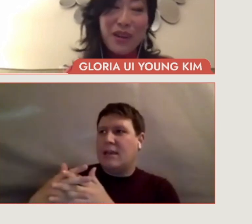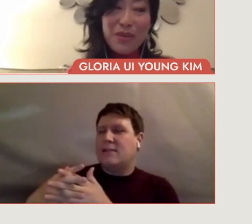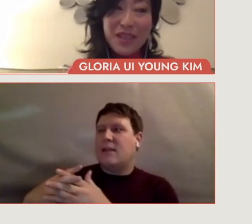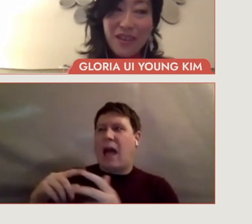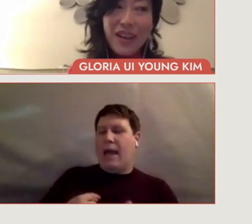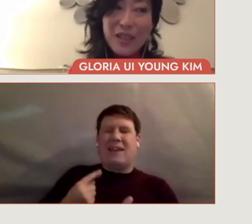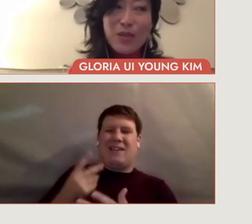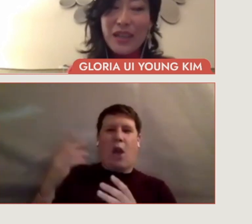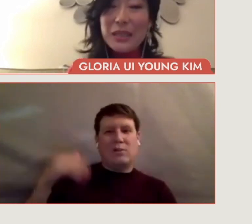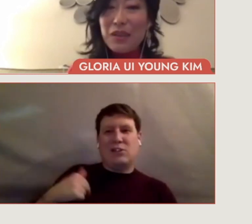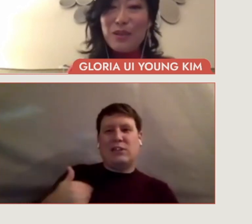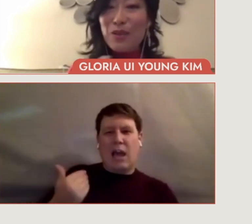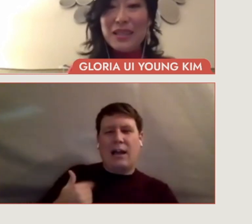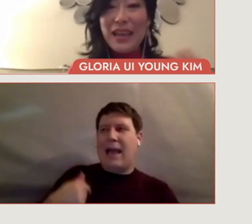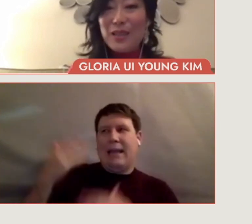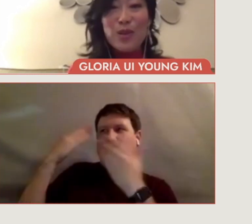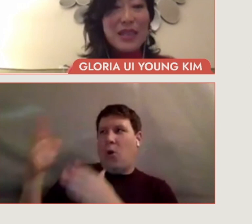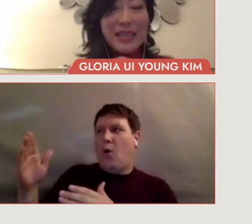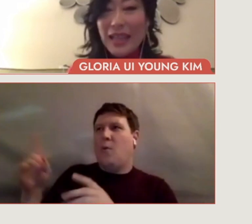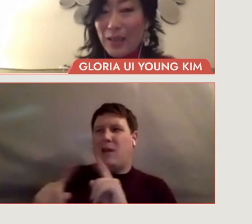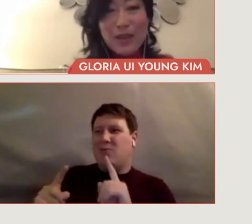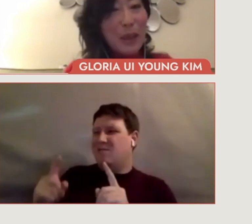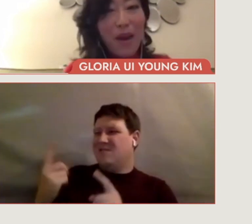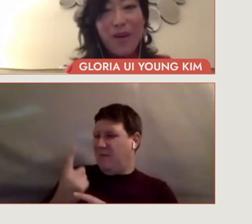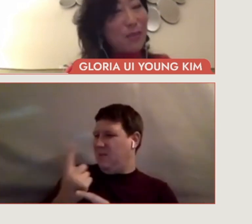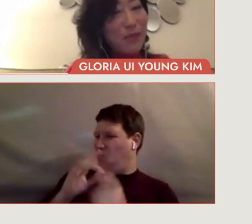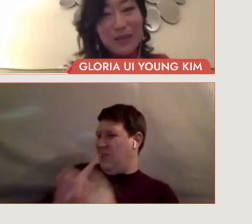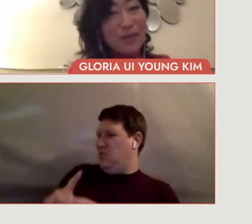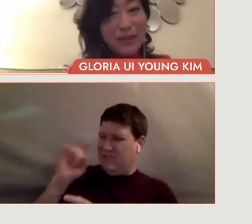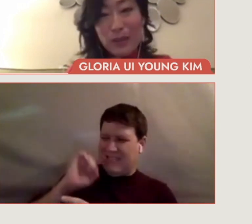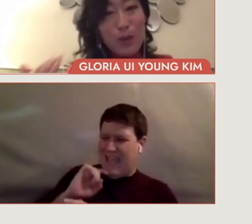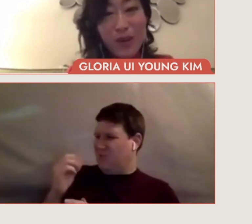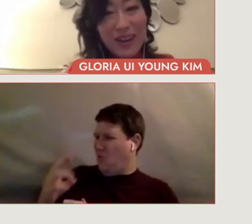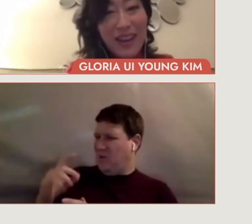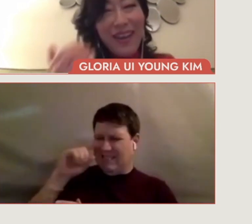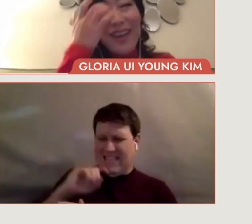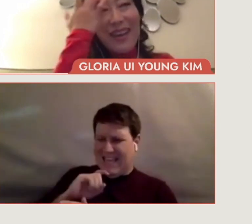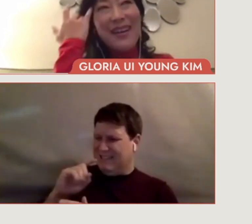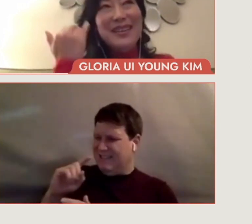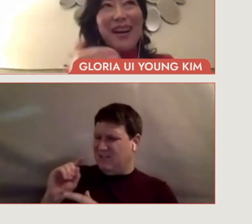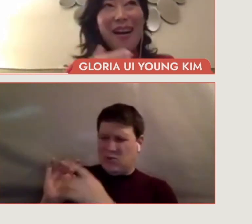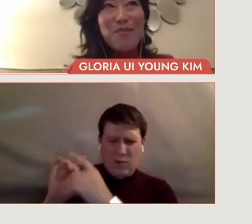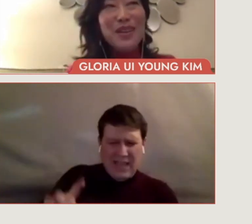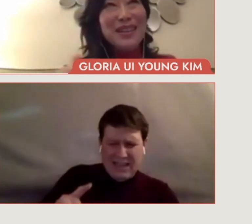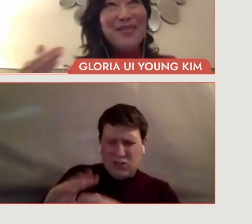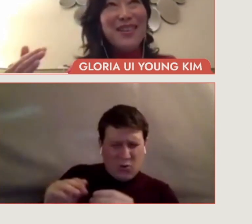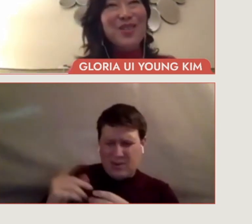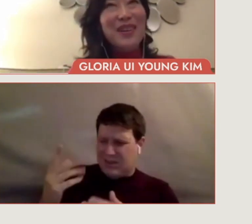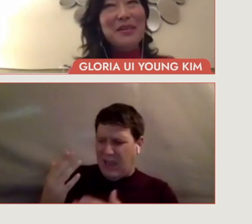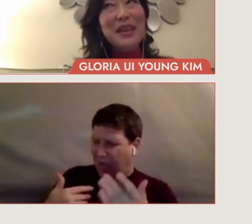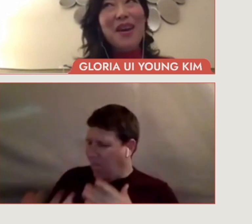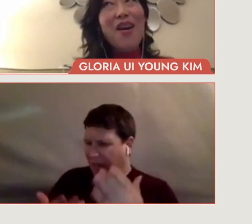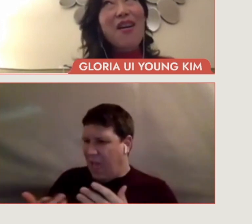when I was younger, I just knew it had something to do with sex, or sex somehow had something to do with the story. And I put it together when I was